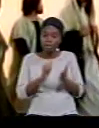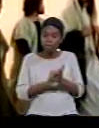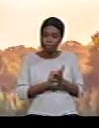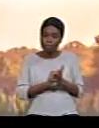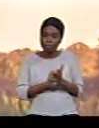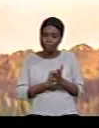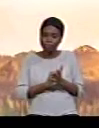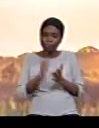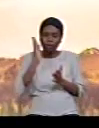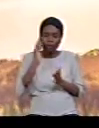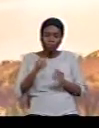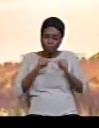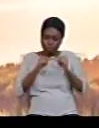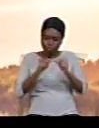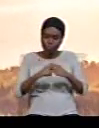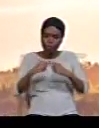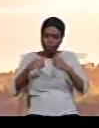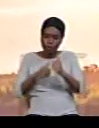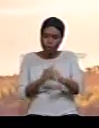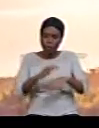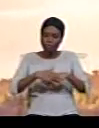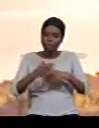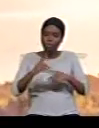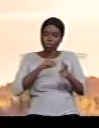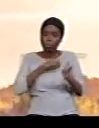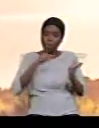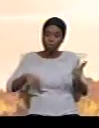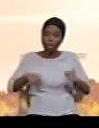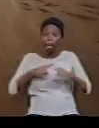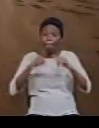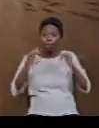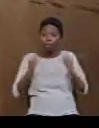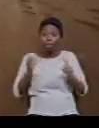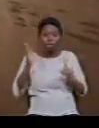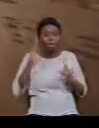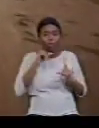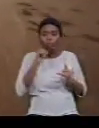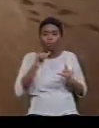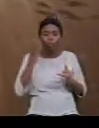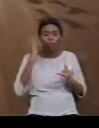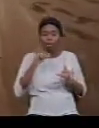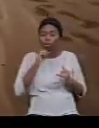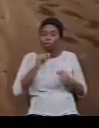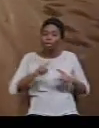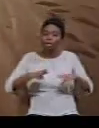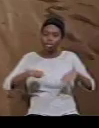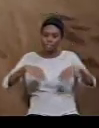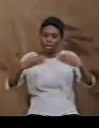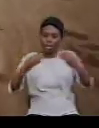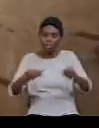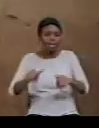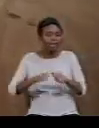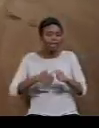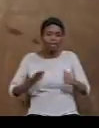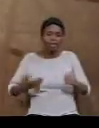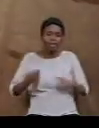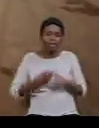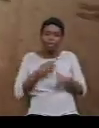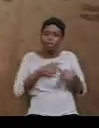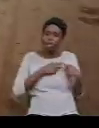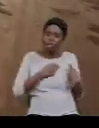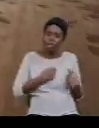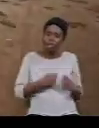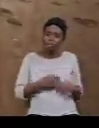They were still following after the Lord, but now they were no more giving everything from their heart. So